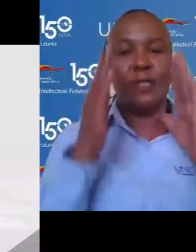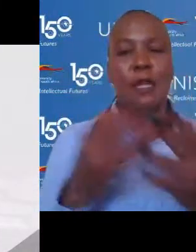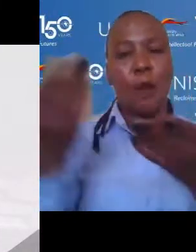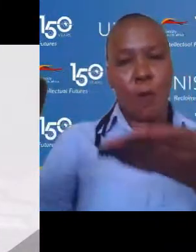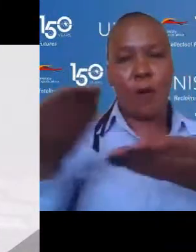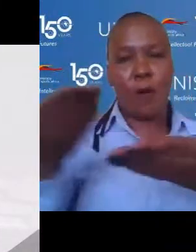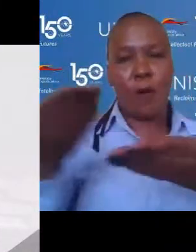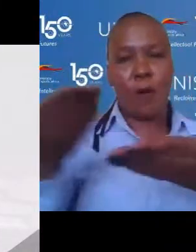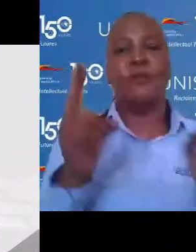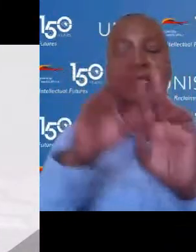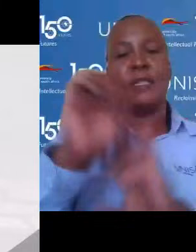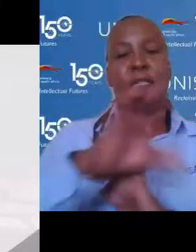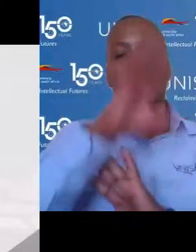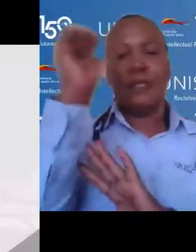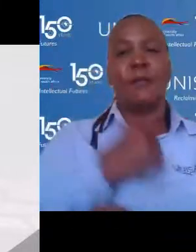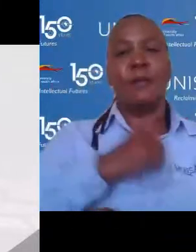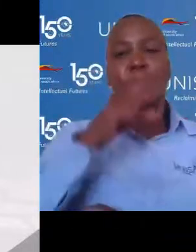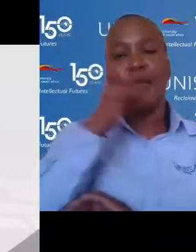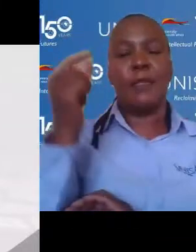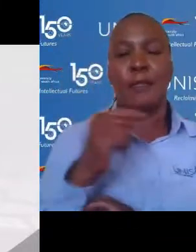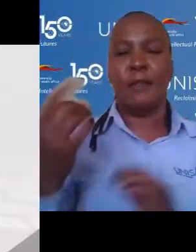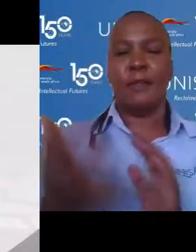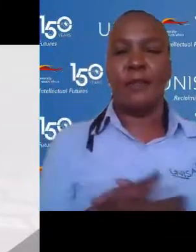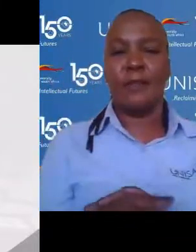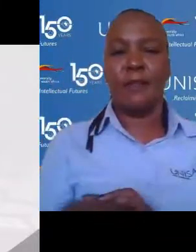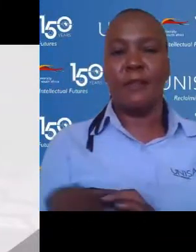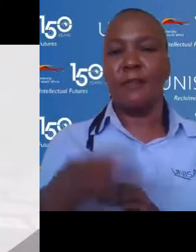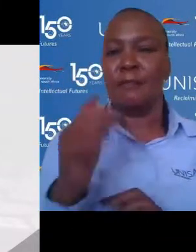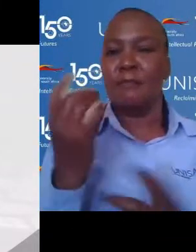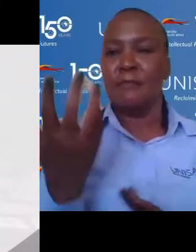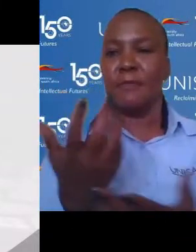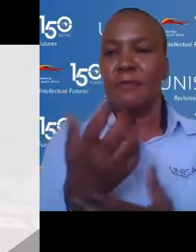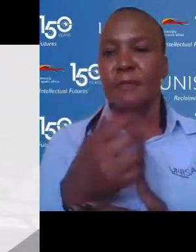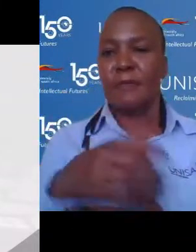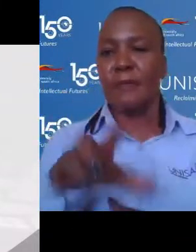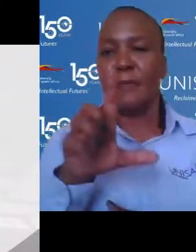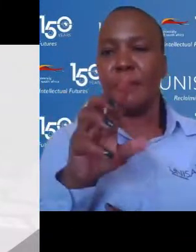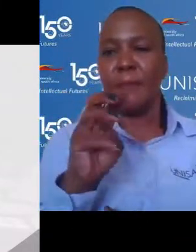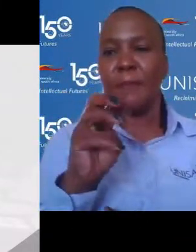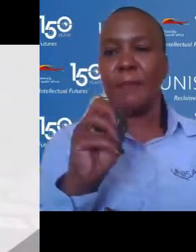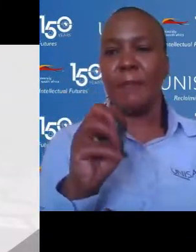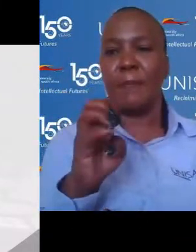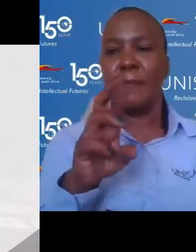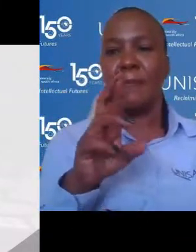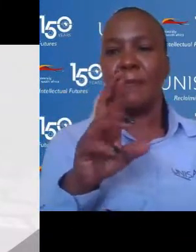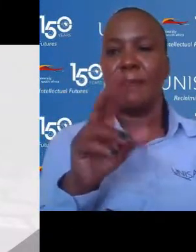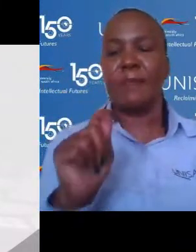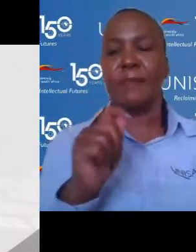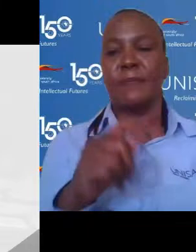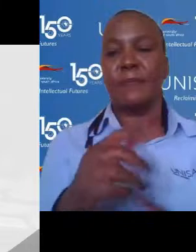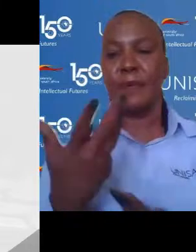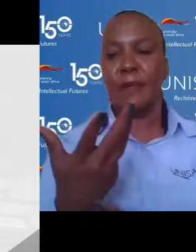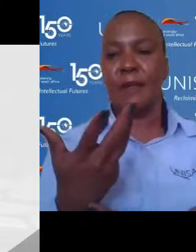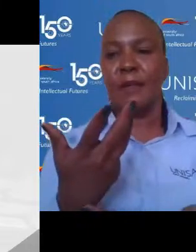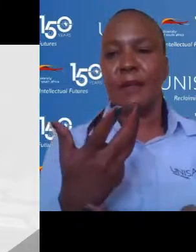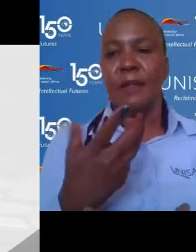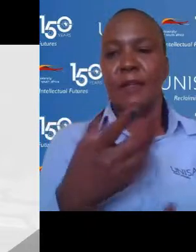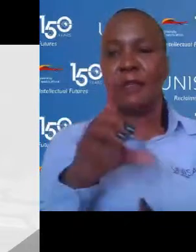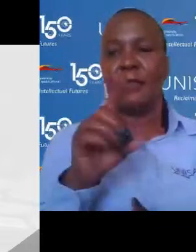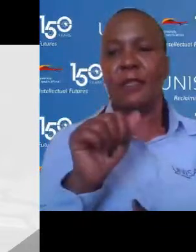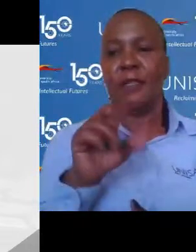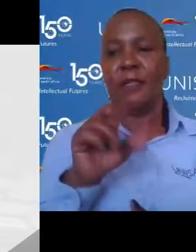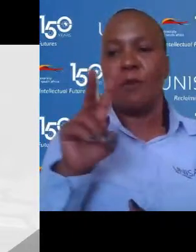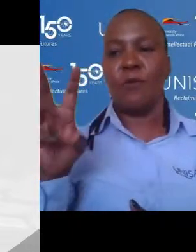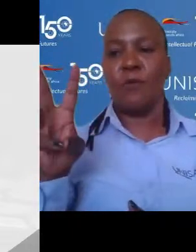UNISA. My name is Nasihat Dawood, and I'm a student success practitioner at the Student Retention Unit, under the leadership of